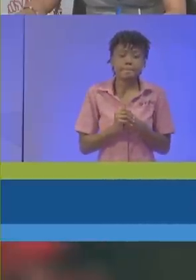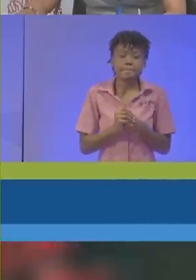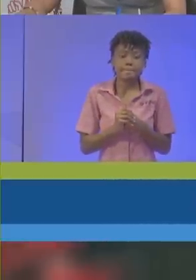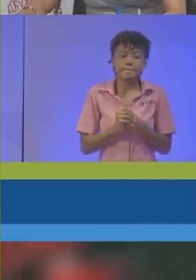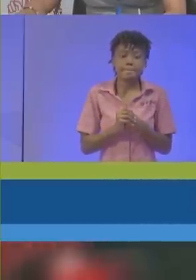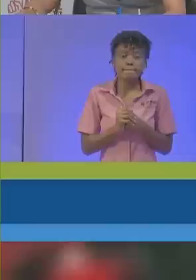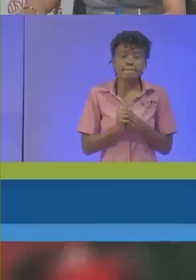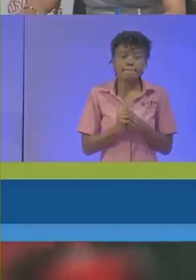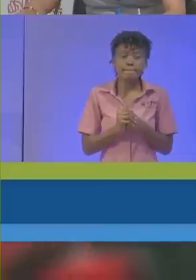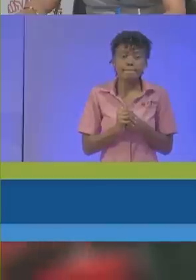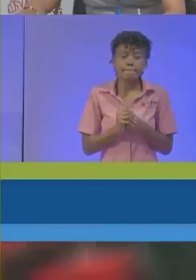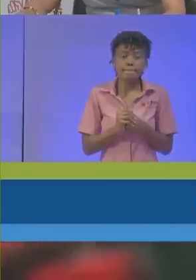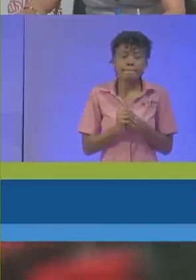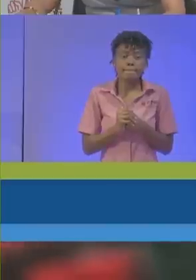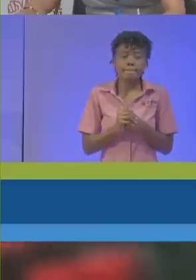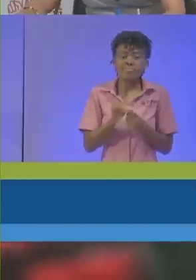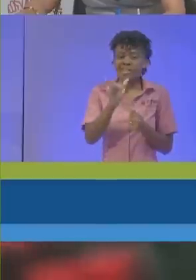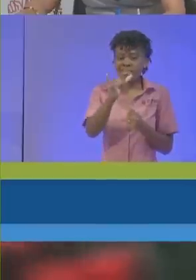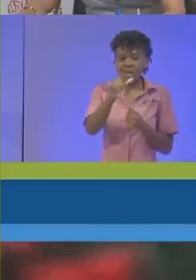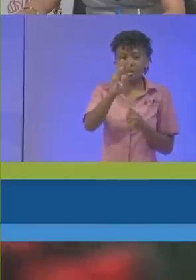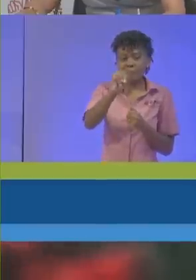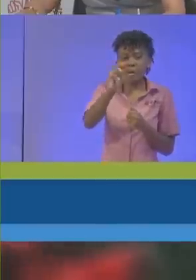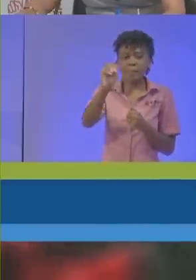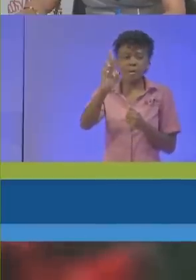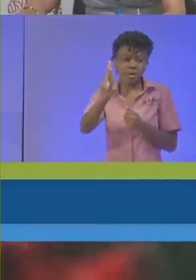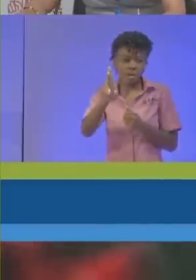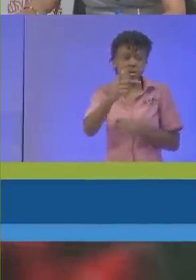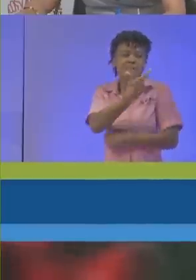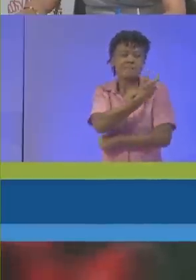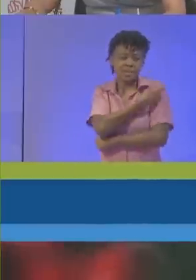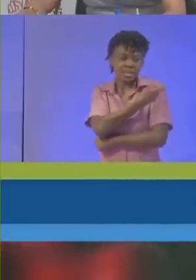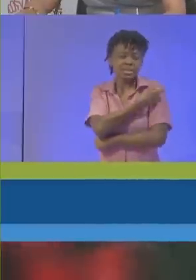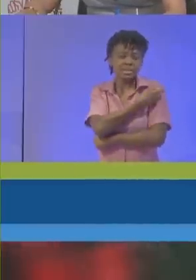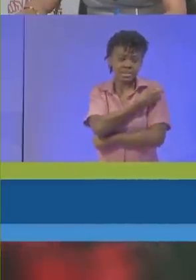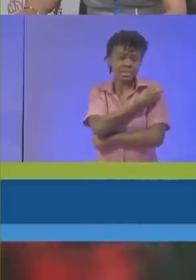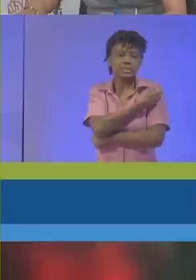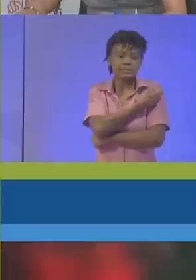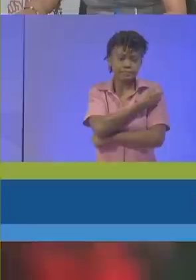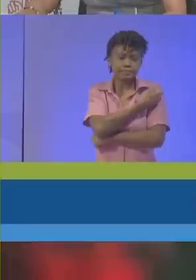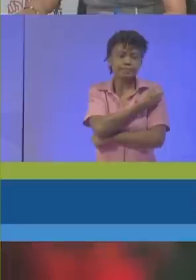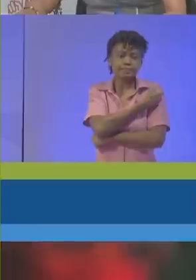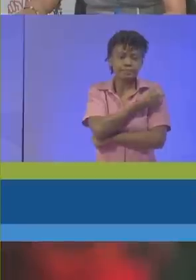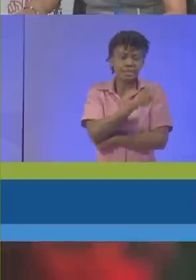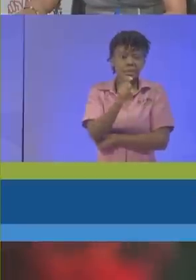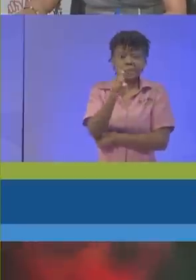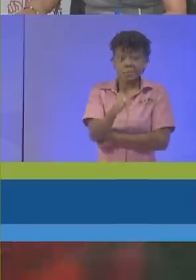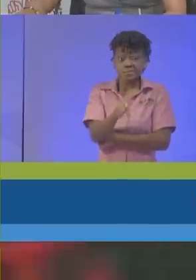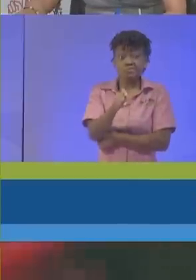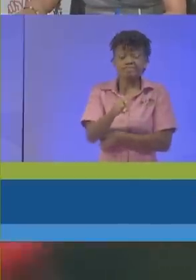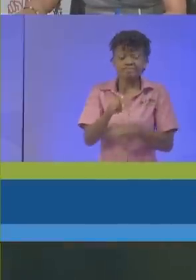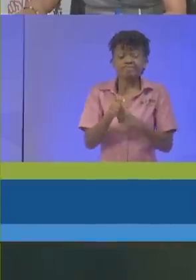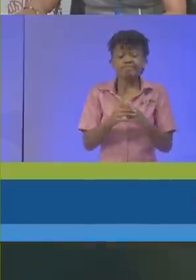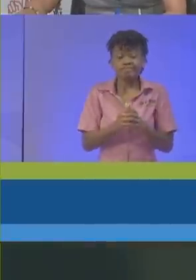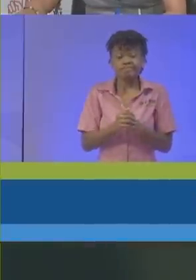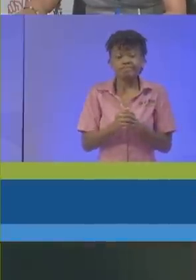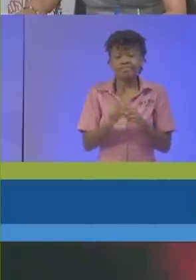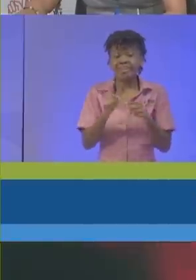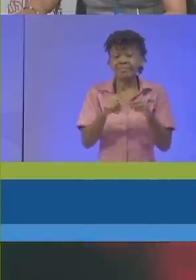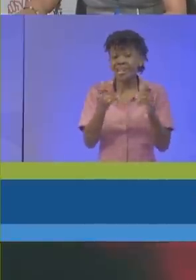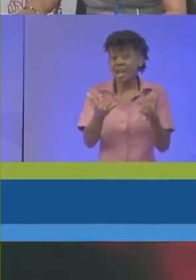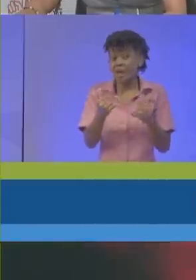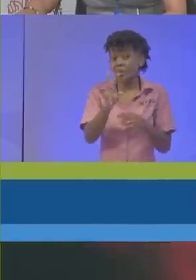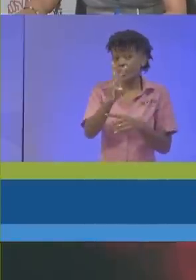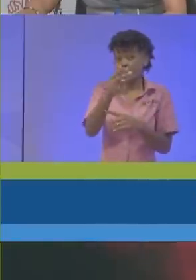MMR vaccines between the period of 4 to 5 years. However, WHO and PAHO